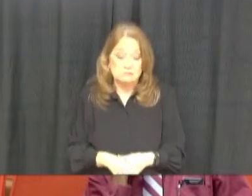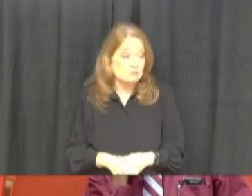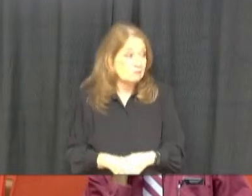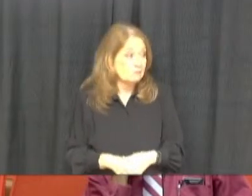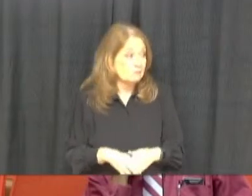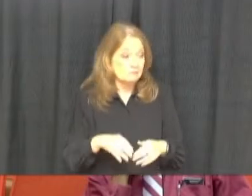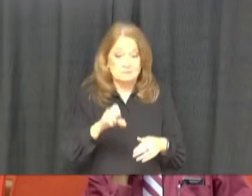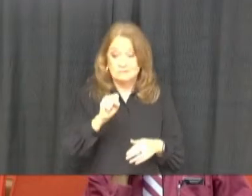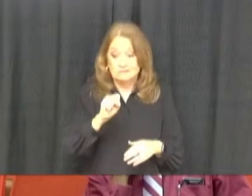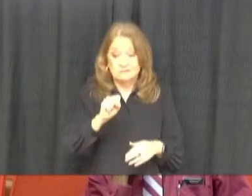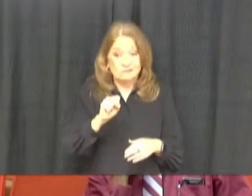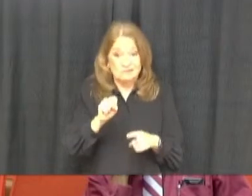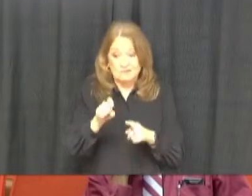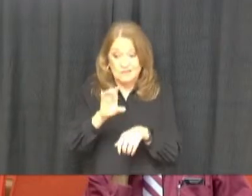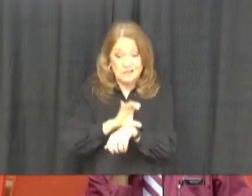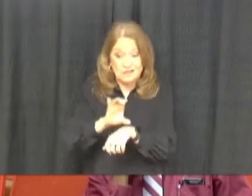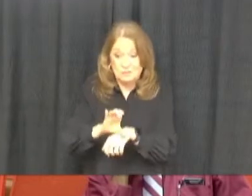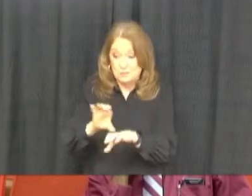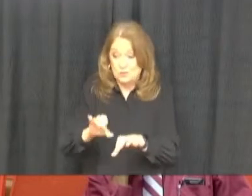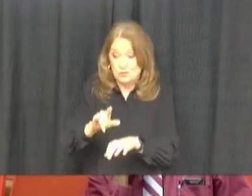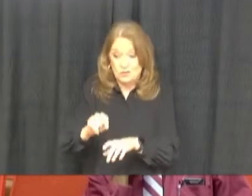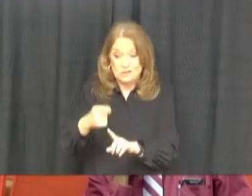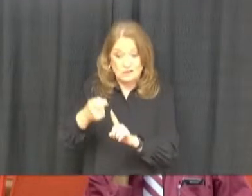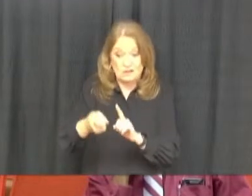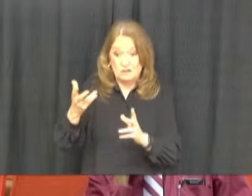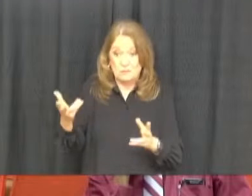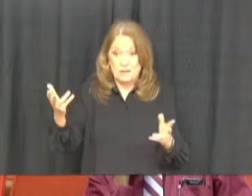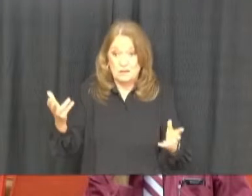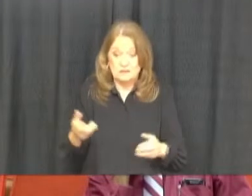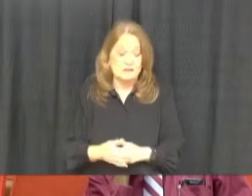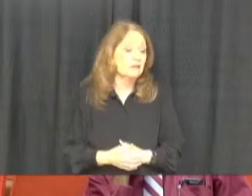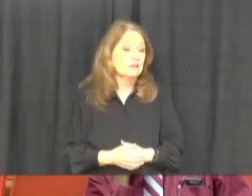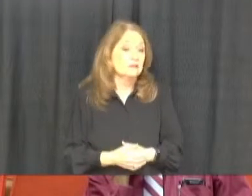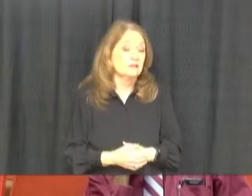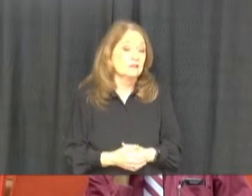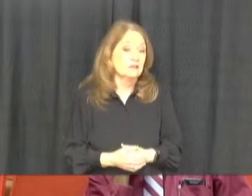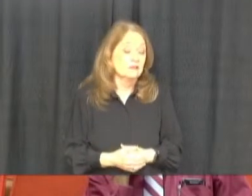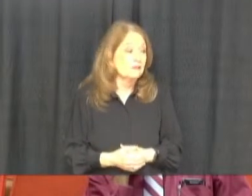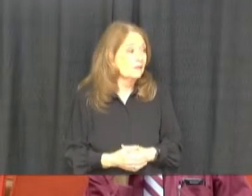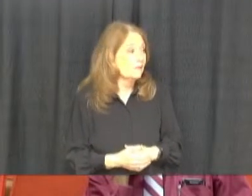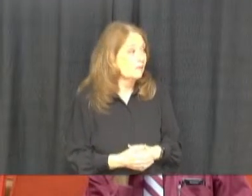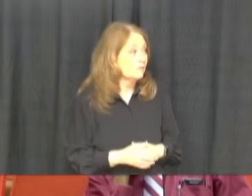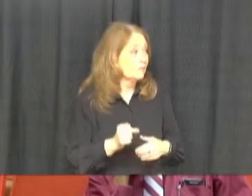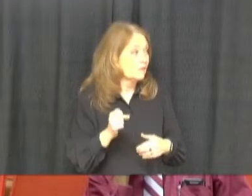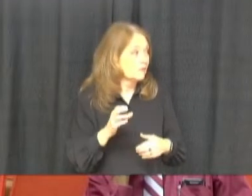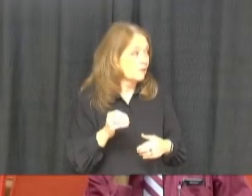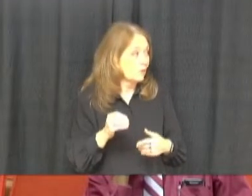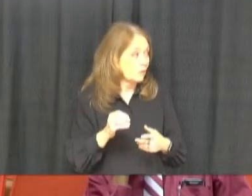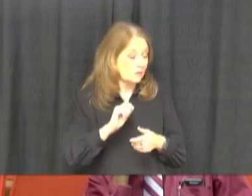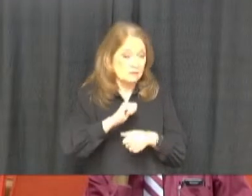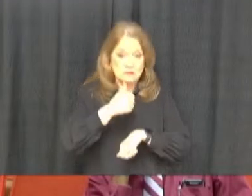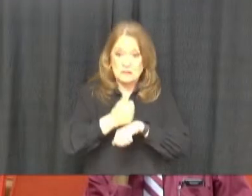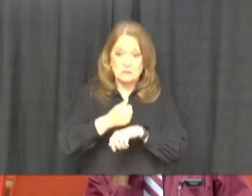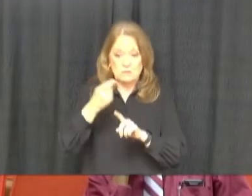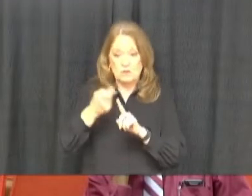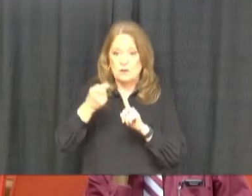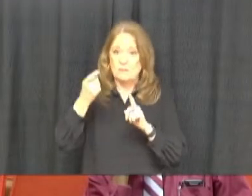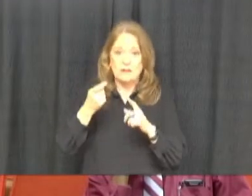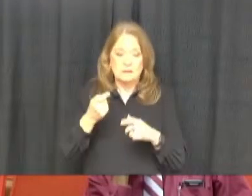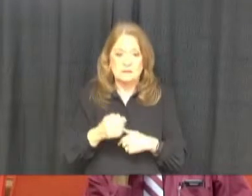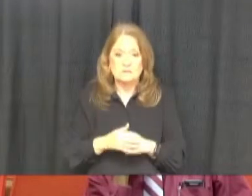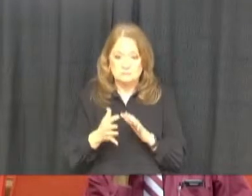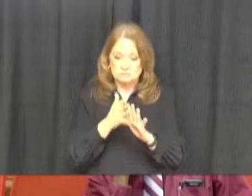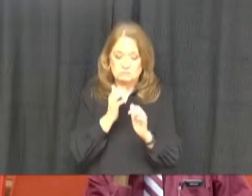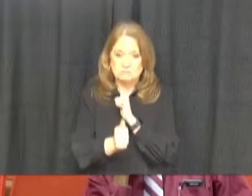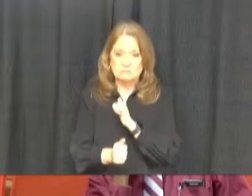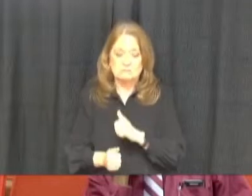Okay. Software does it automatically. Software does it. So it'd be set up that way to go ahead and purge it. Yes, ma'am. Okay. Well, thank you,